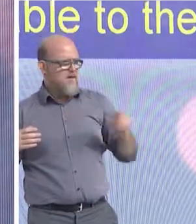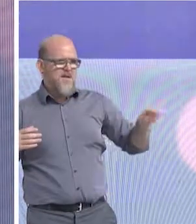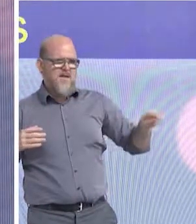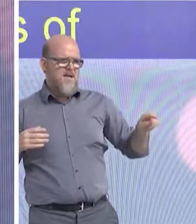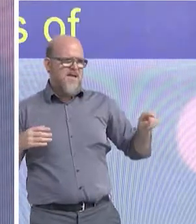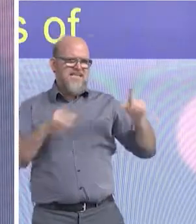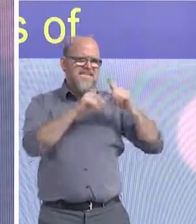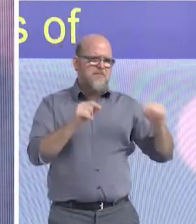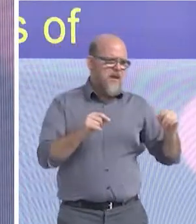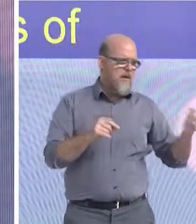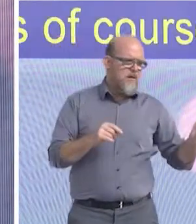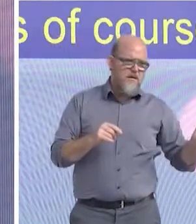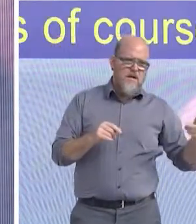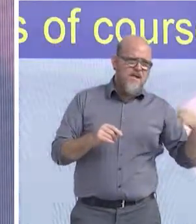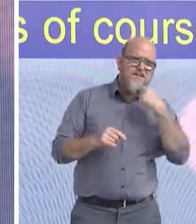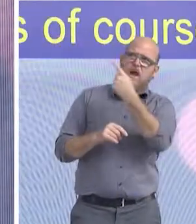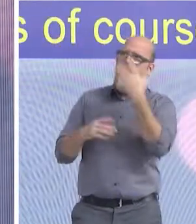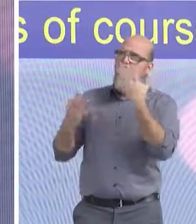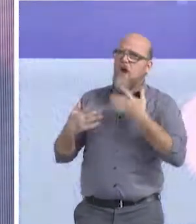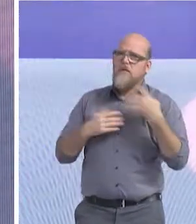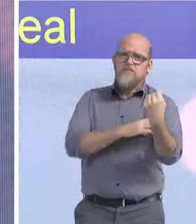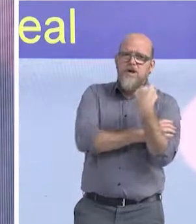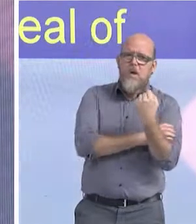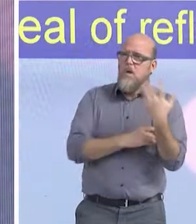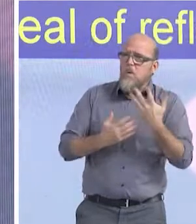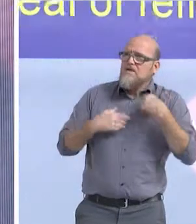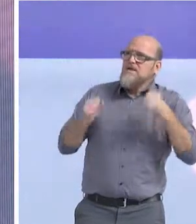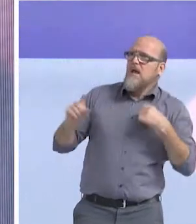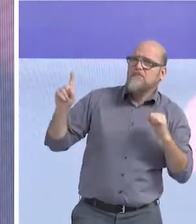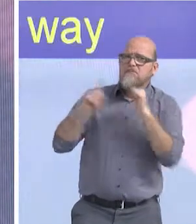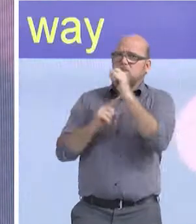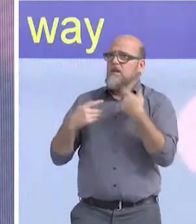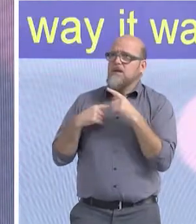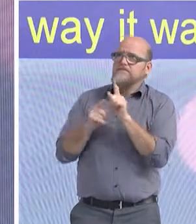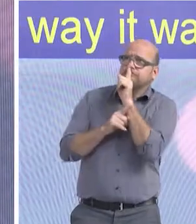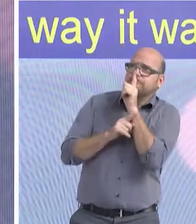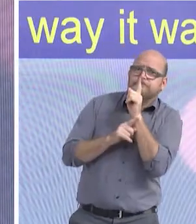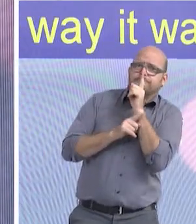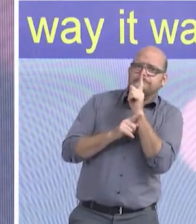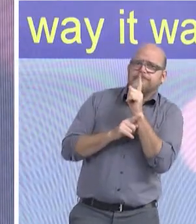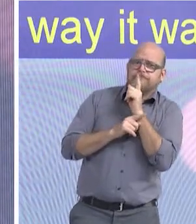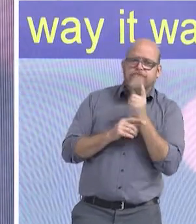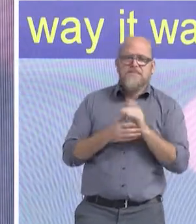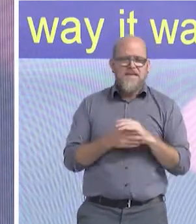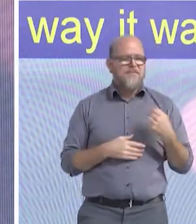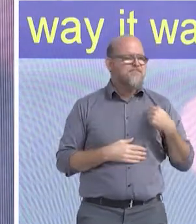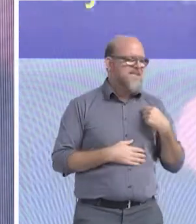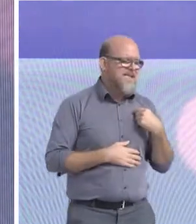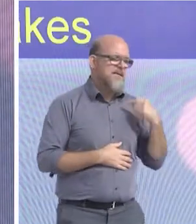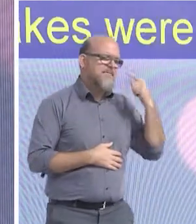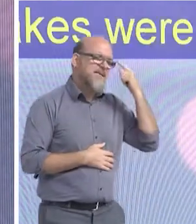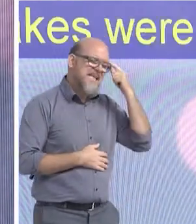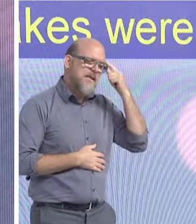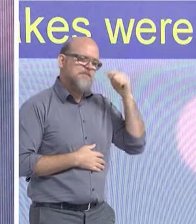of reflection about the way it was handled, and it was a crisis, and mistakes were made, and all of that. But I think the legacy has been one